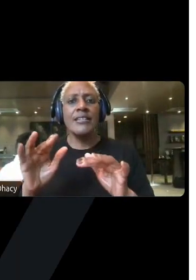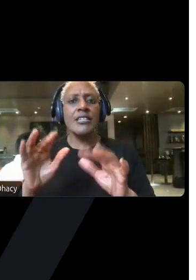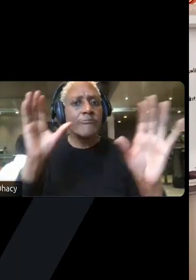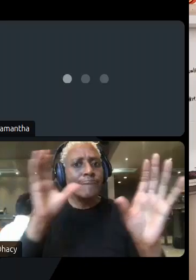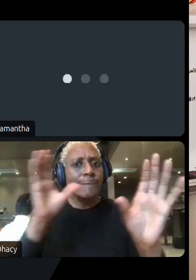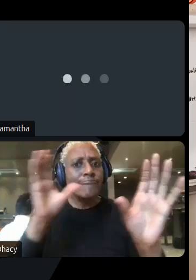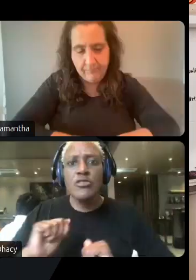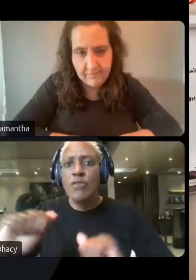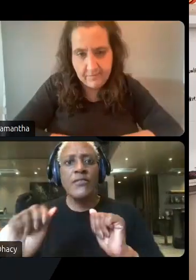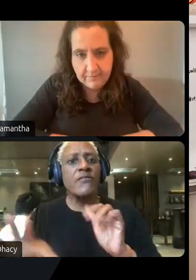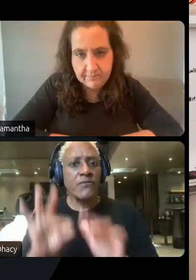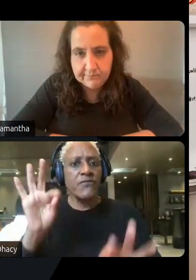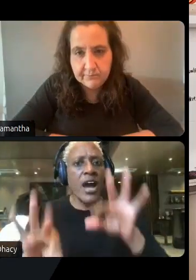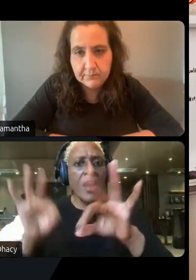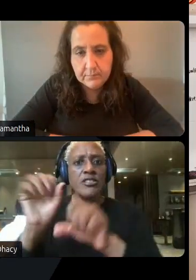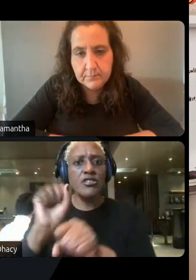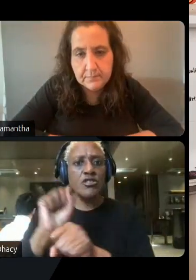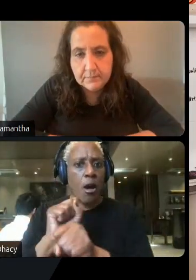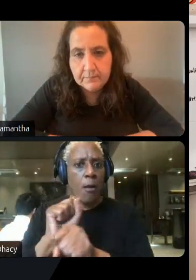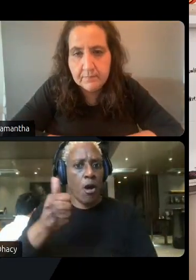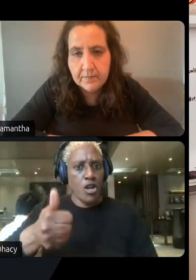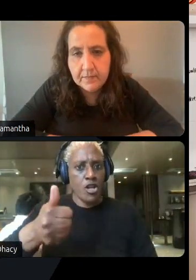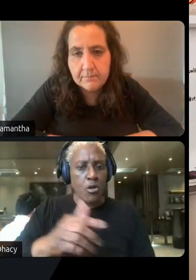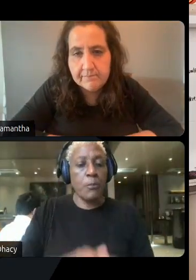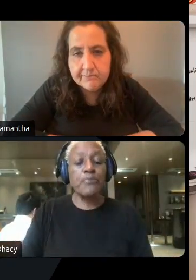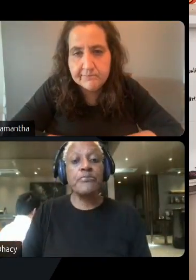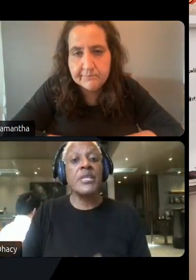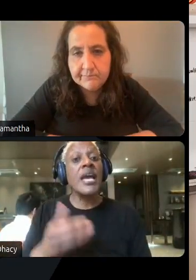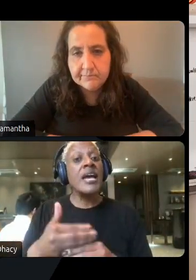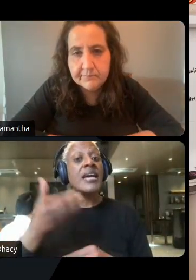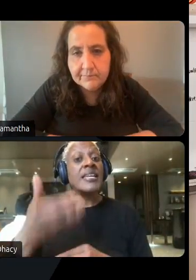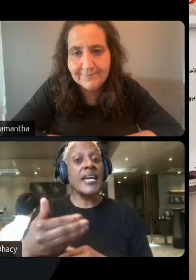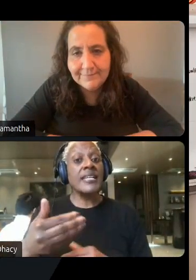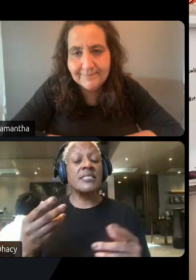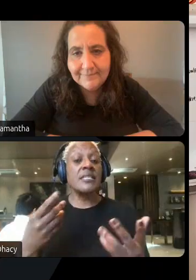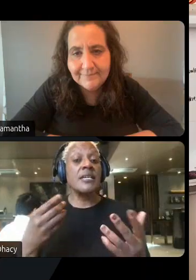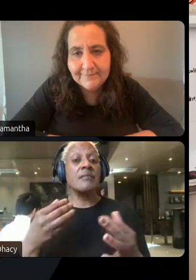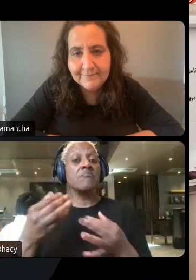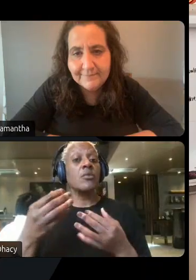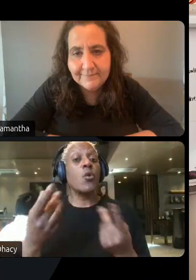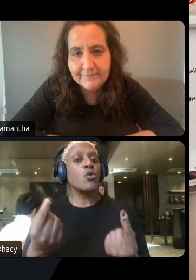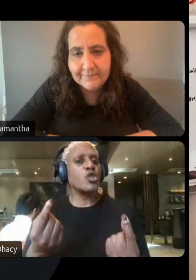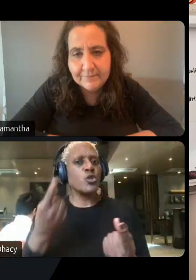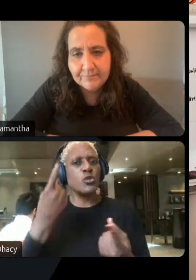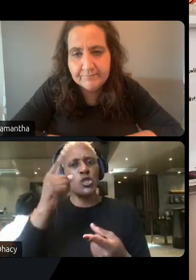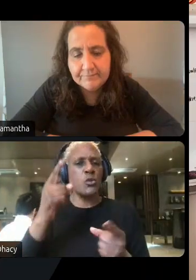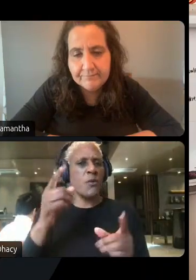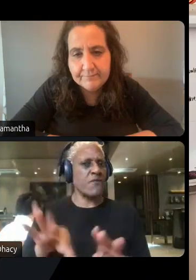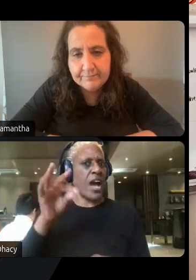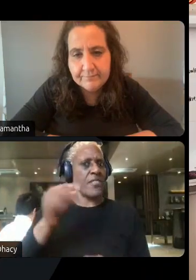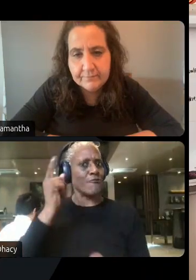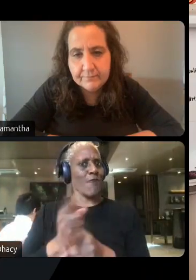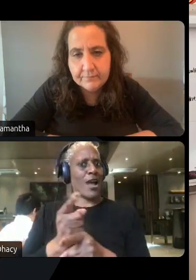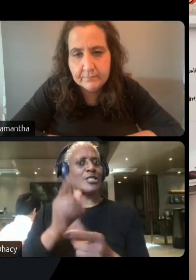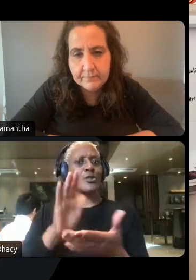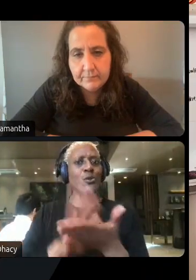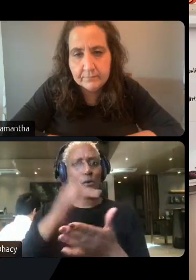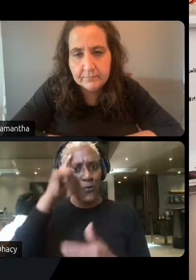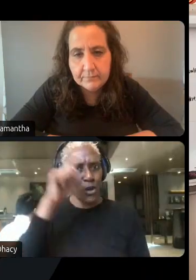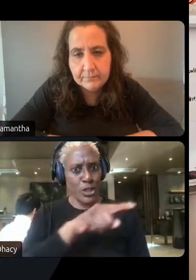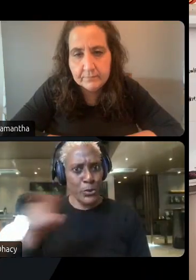So we're going to talk about finding your fit, finding the right position, and of course, the new teacher finder.